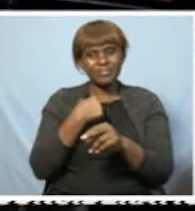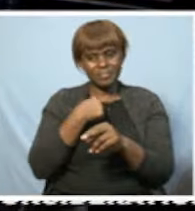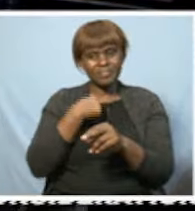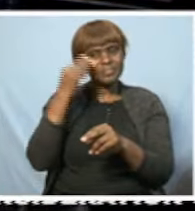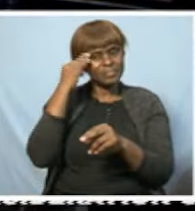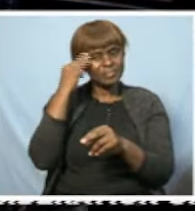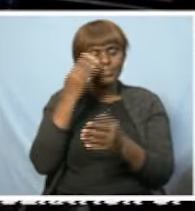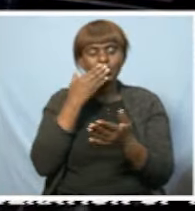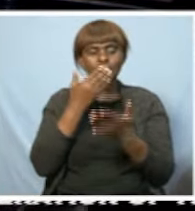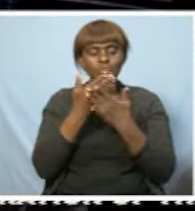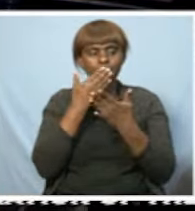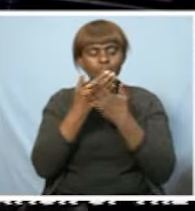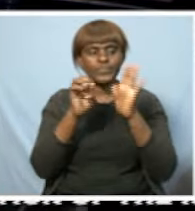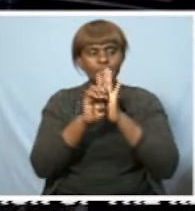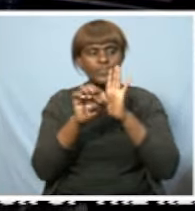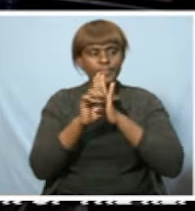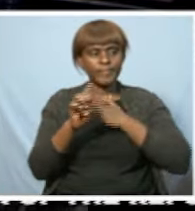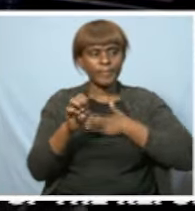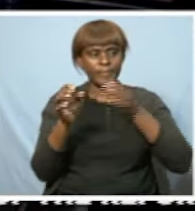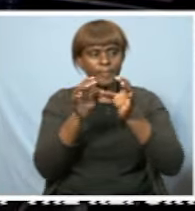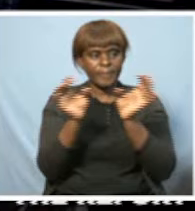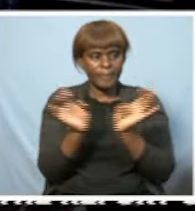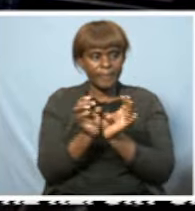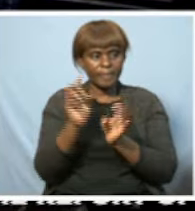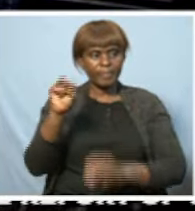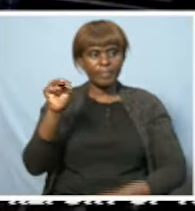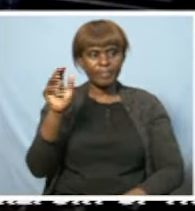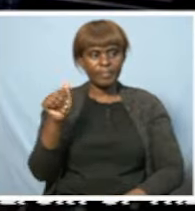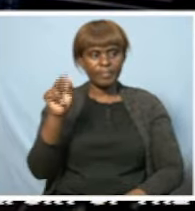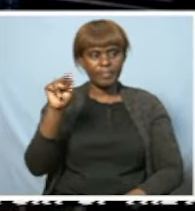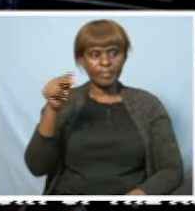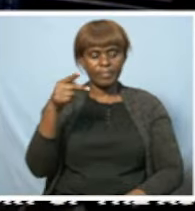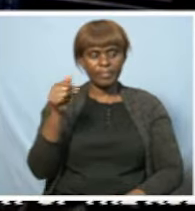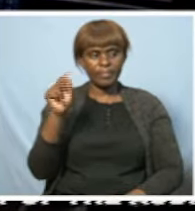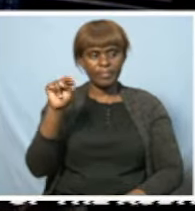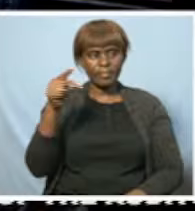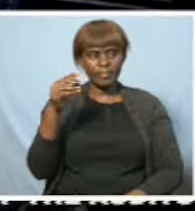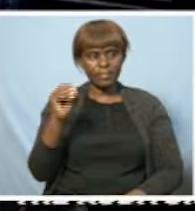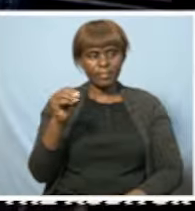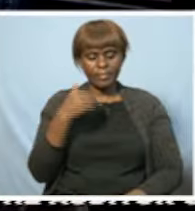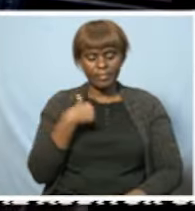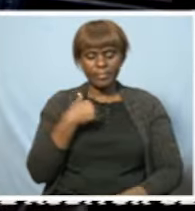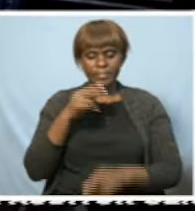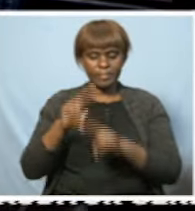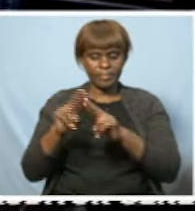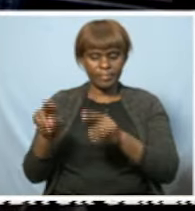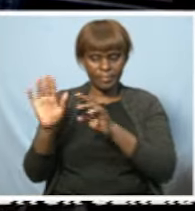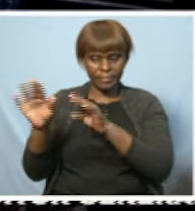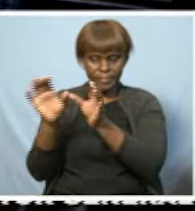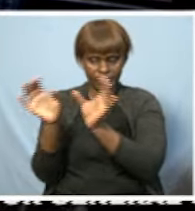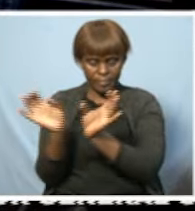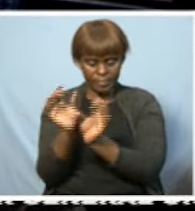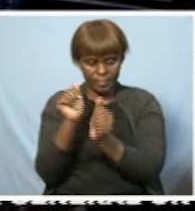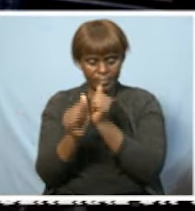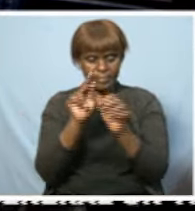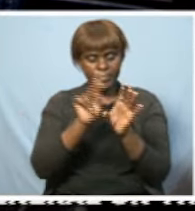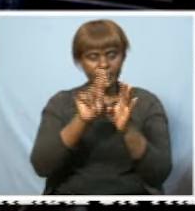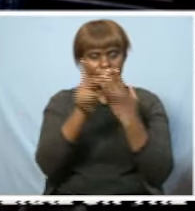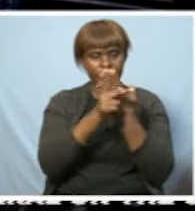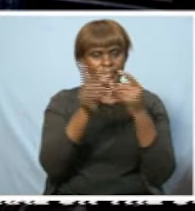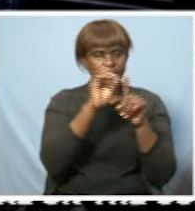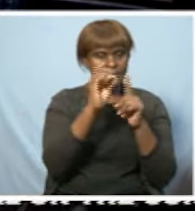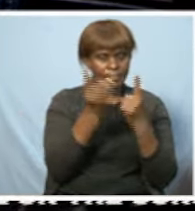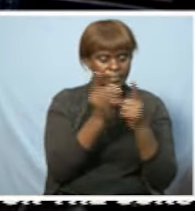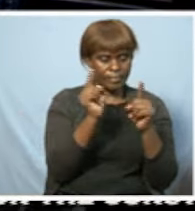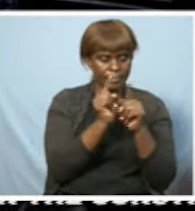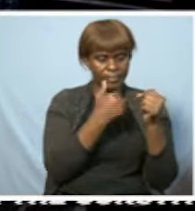example of my constituency, Mangango. There is Mangango Chair constituency, which is in Kaoma district. There